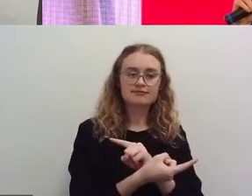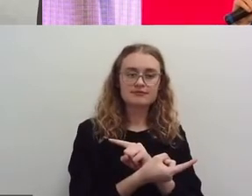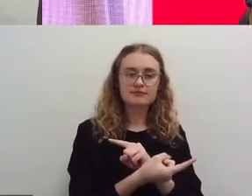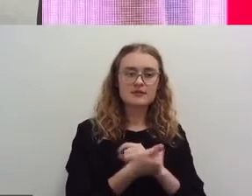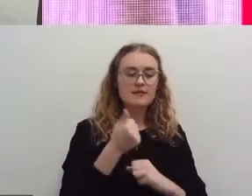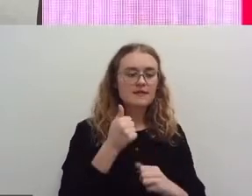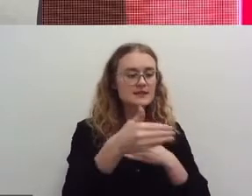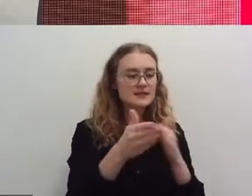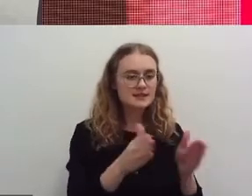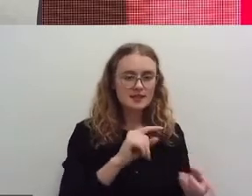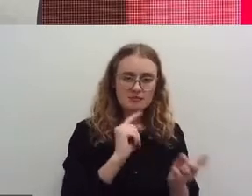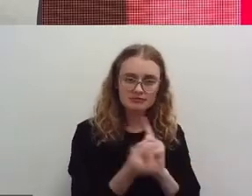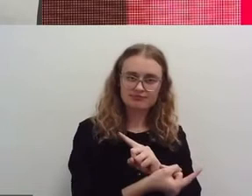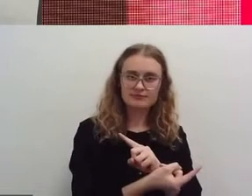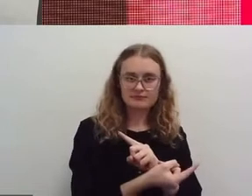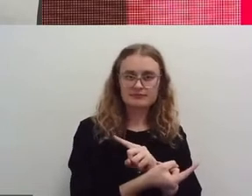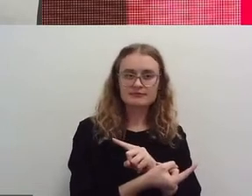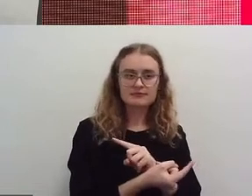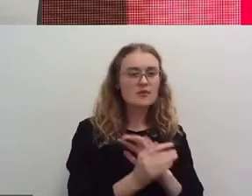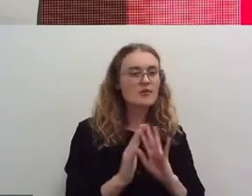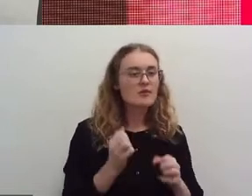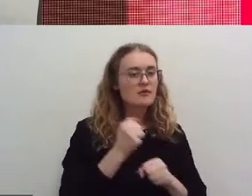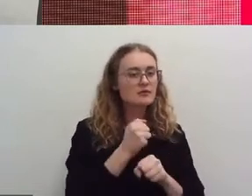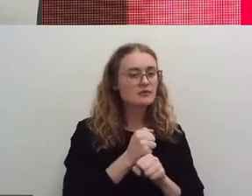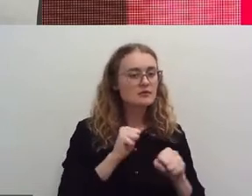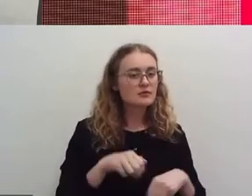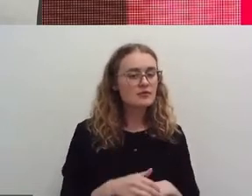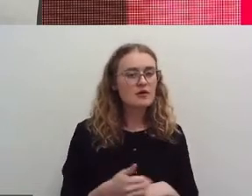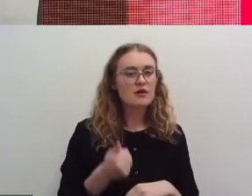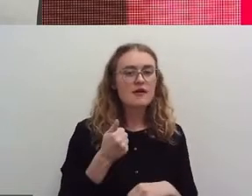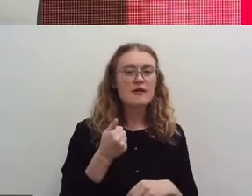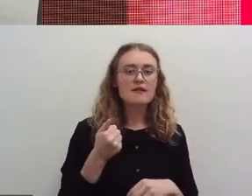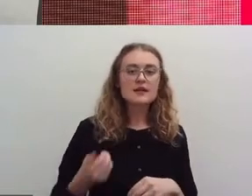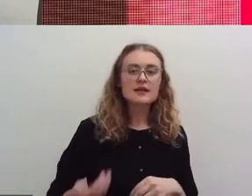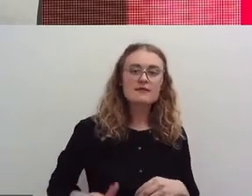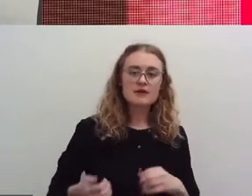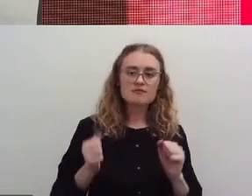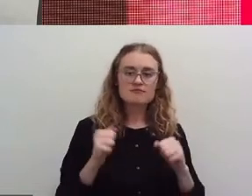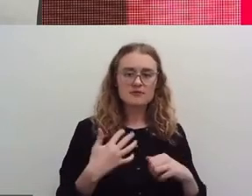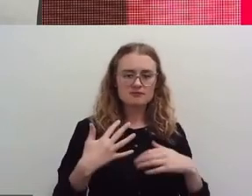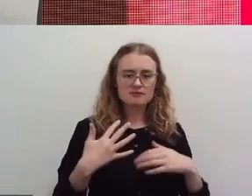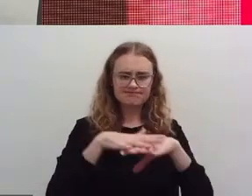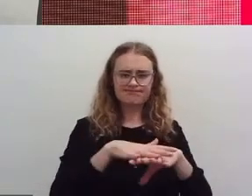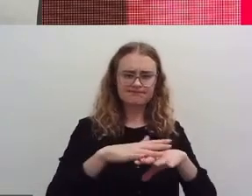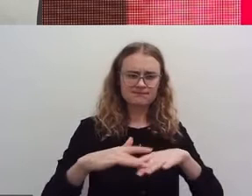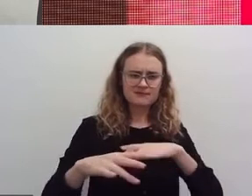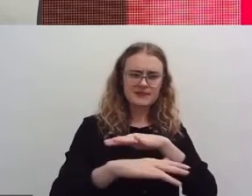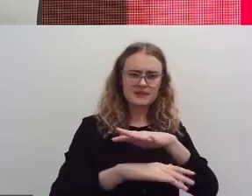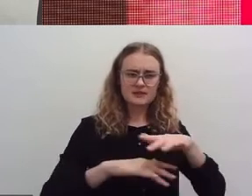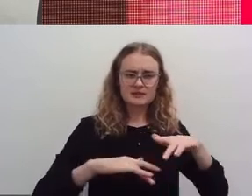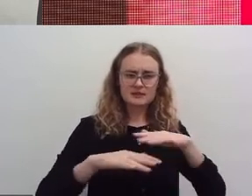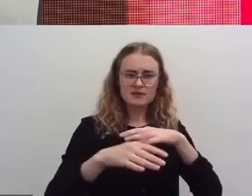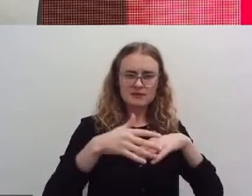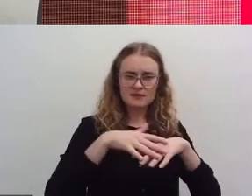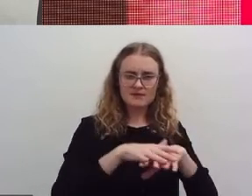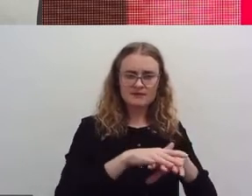inclusive, more equal, not leaving any single person behind, no matter their background,